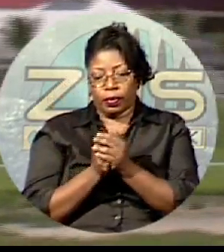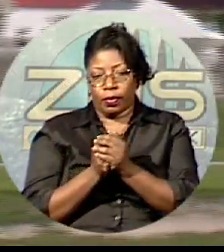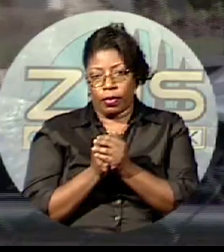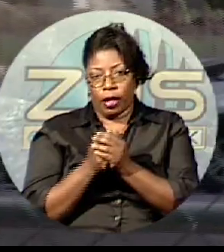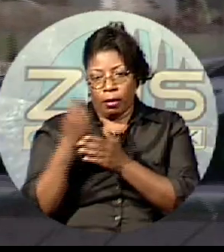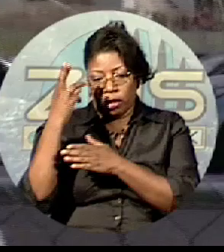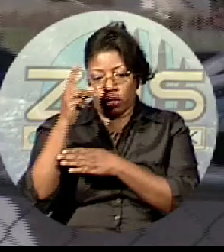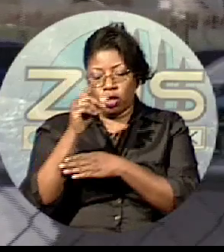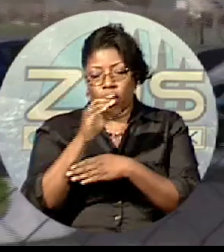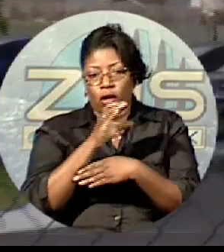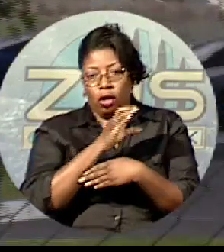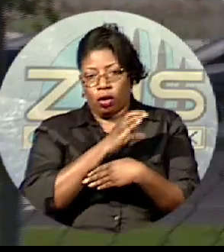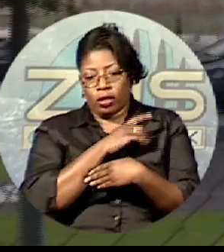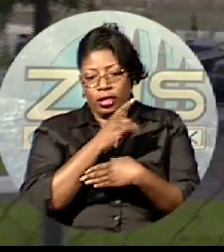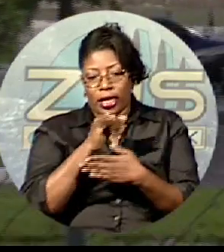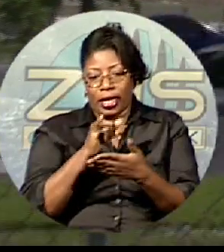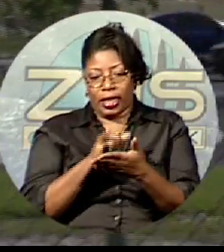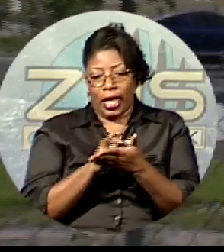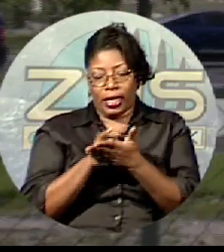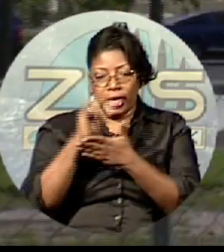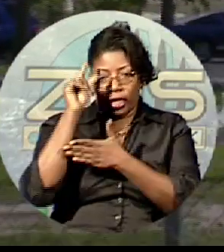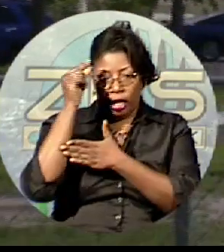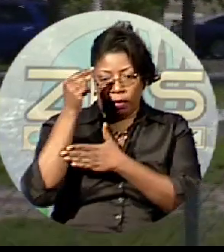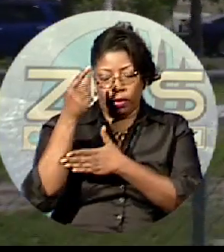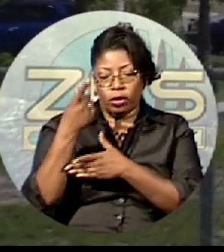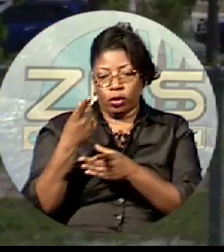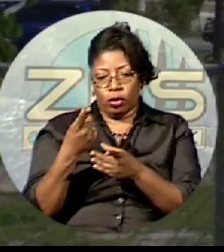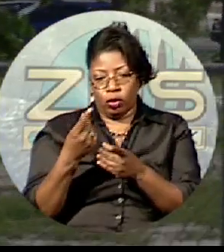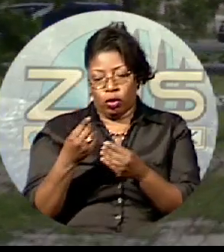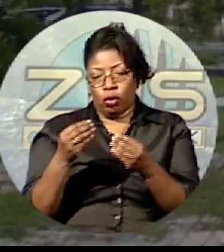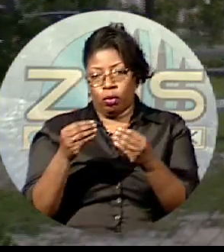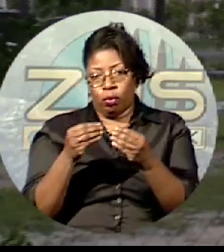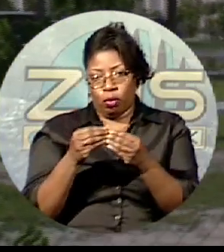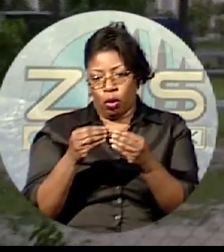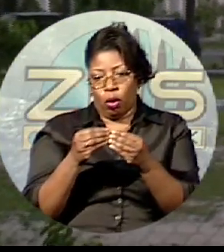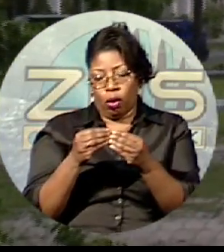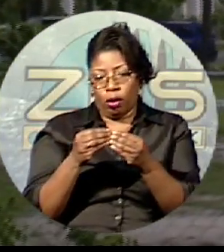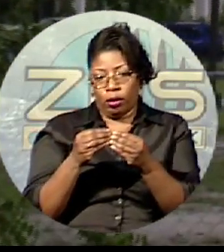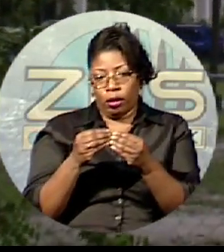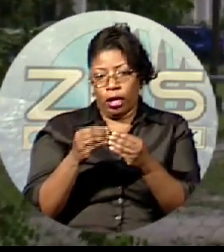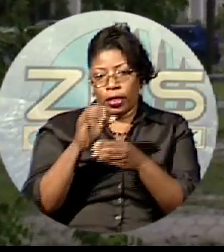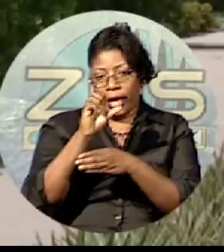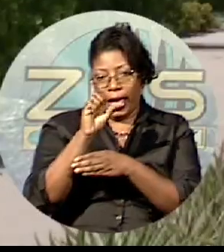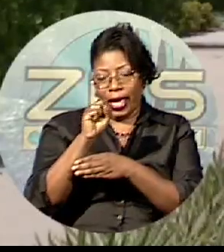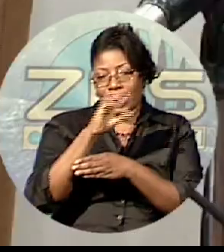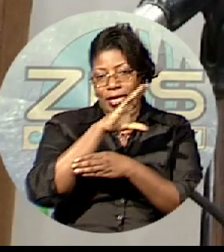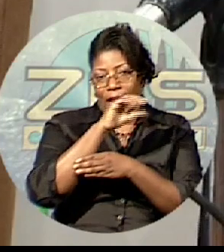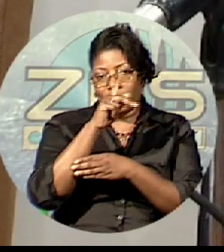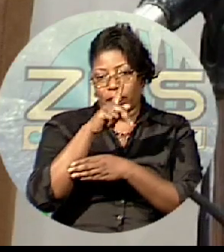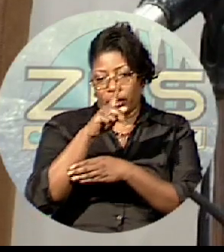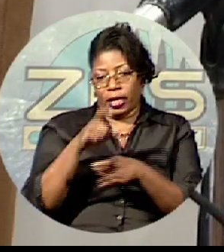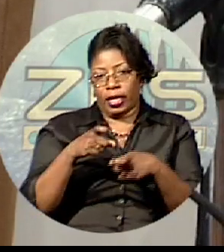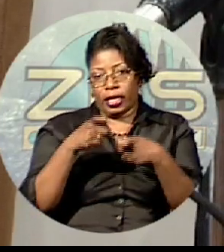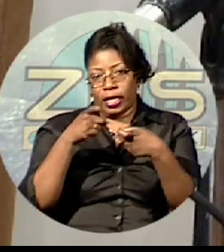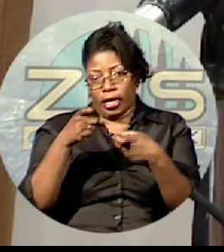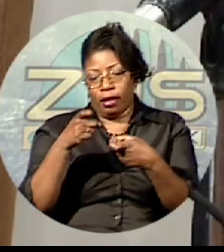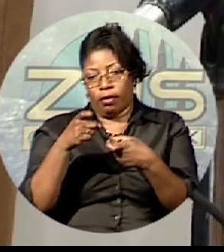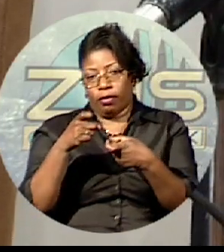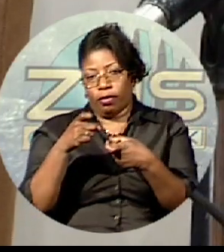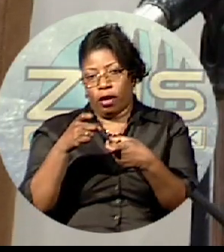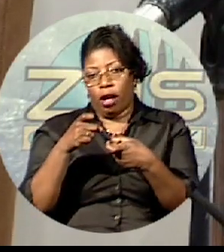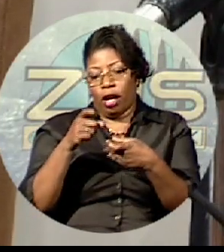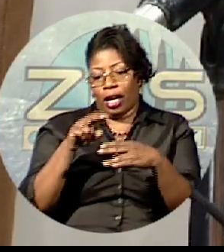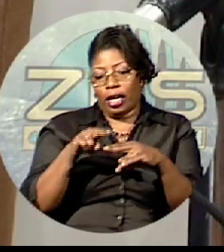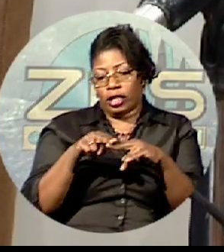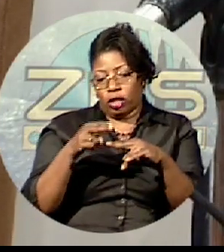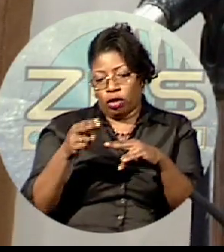Mr. Christie says despite the fact the government has done just that and more, S&P still went ahead with the downgrade. They're saying that there will